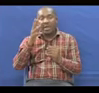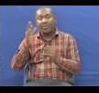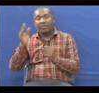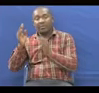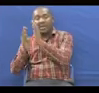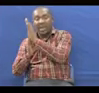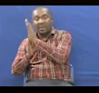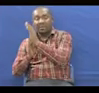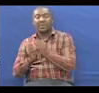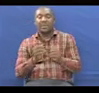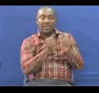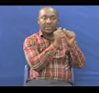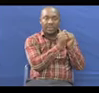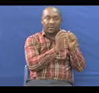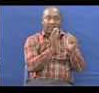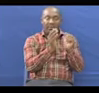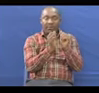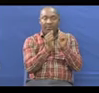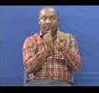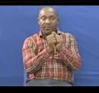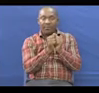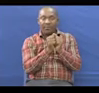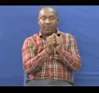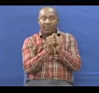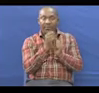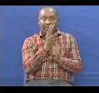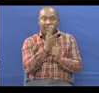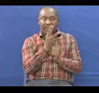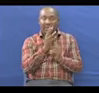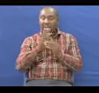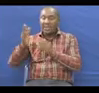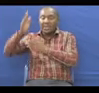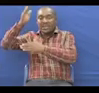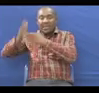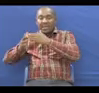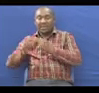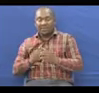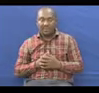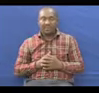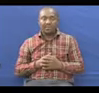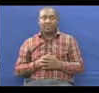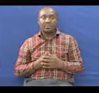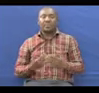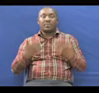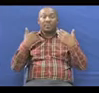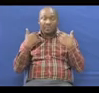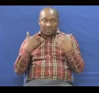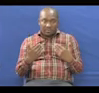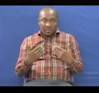to 14 until the nth ones. Now, from the right